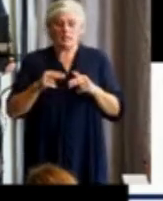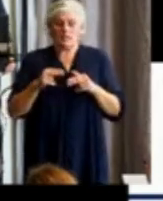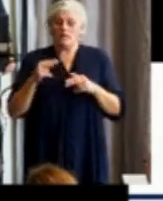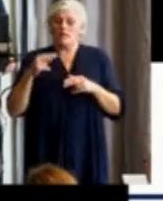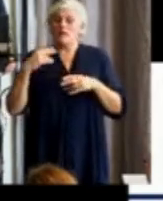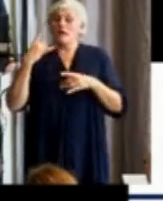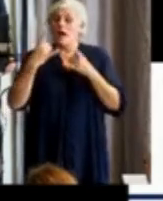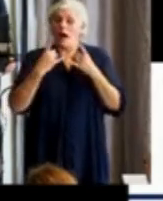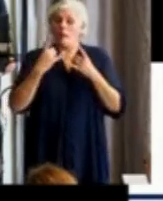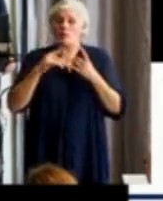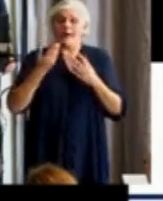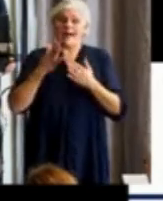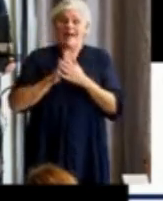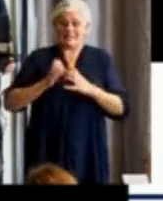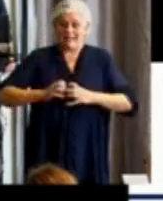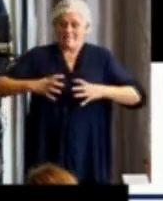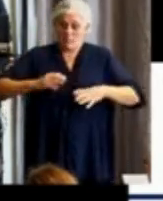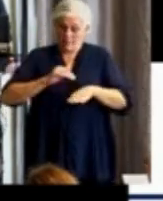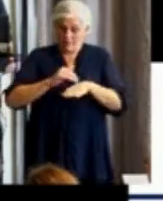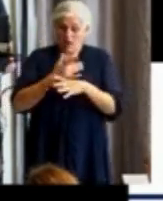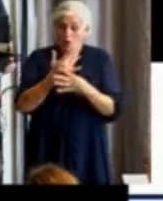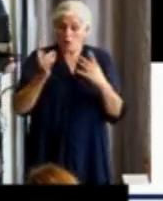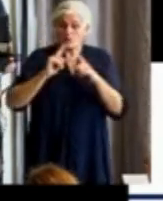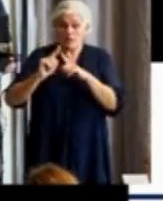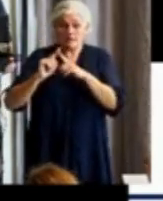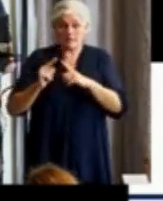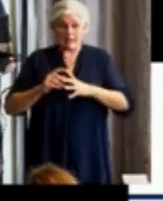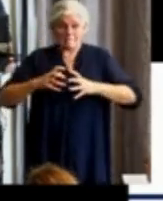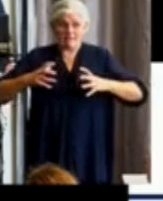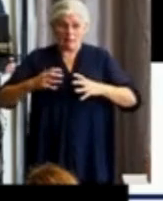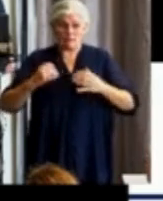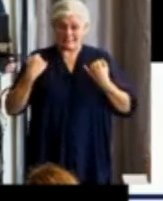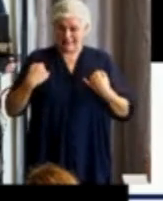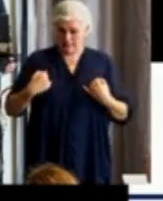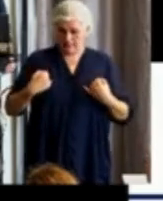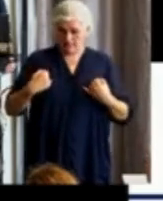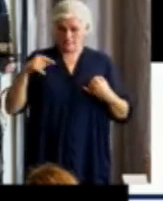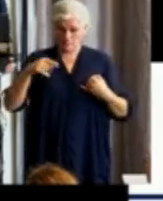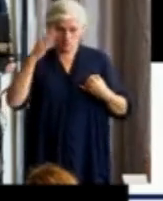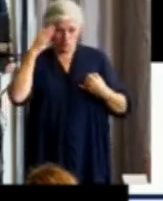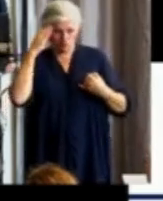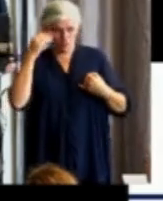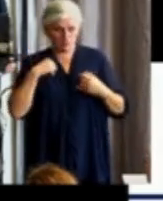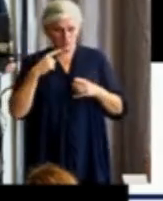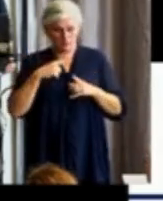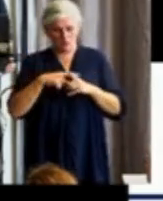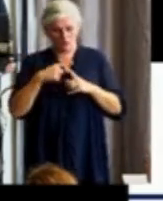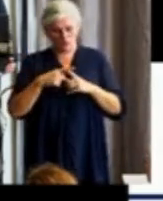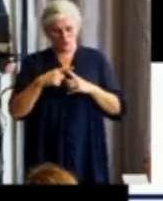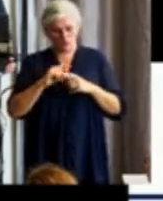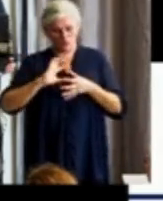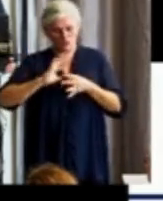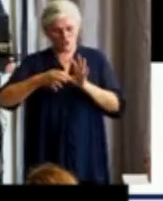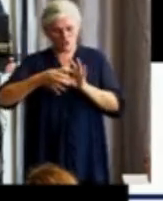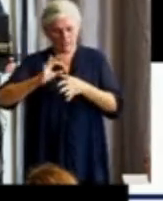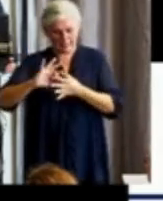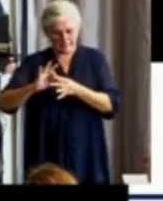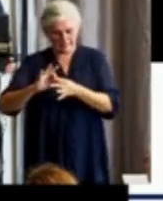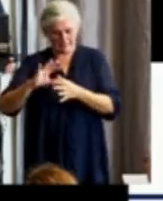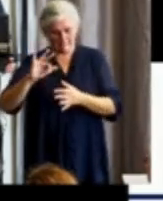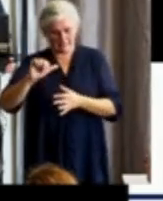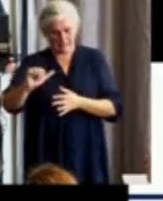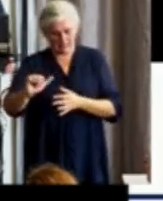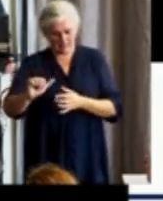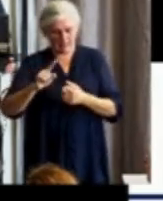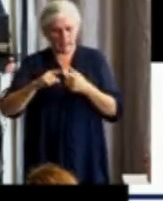an anti-inflammatory effect. In lots of different inflammatory diseases, it's known that short-chain fatty acids are associated with this kind of